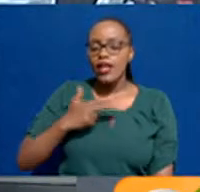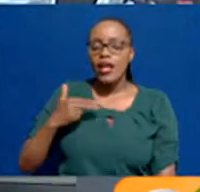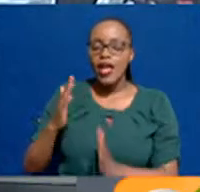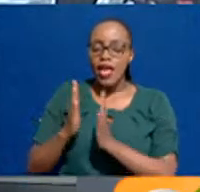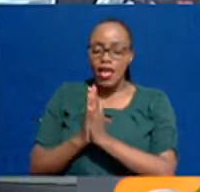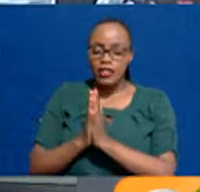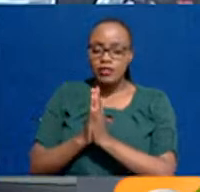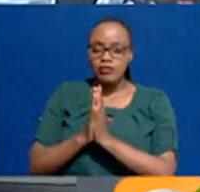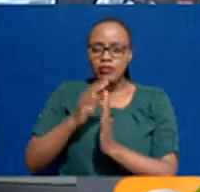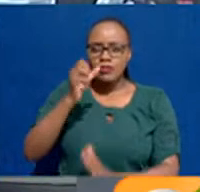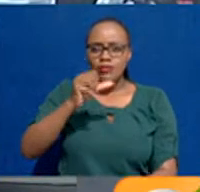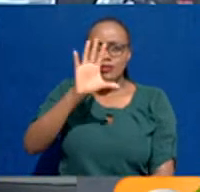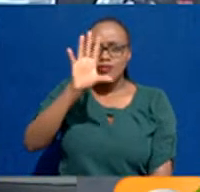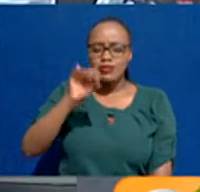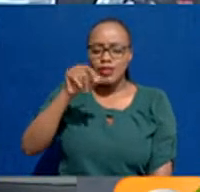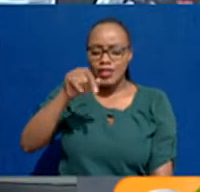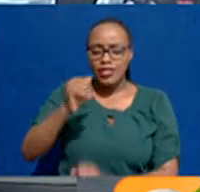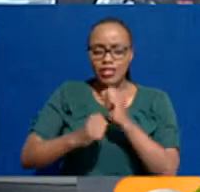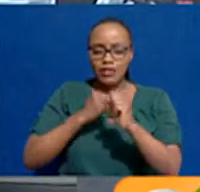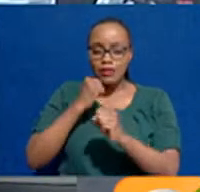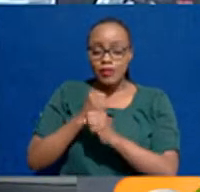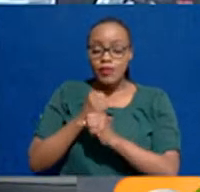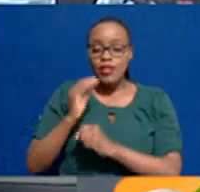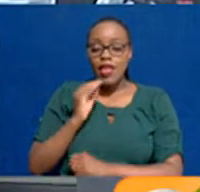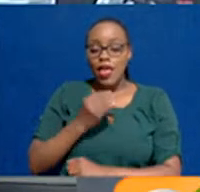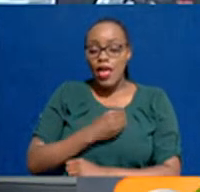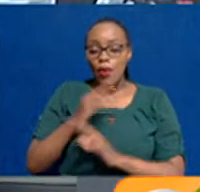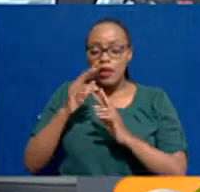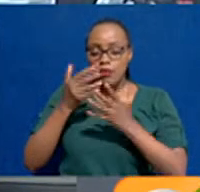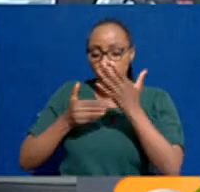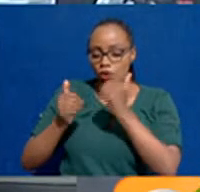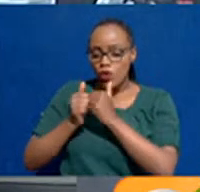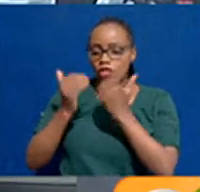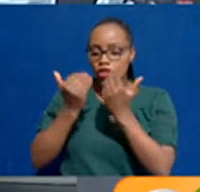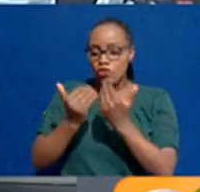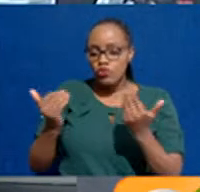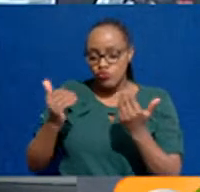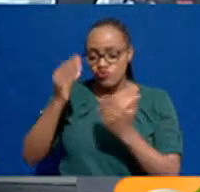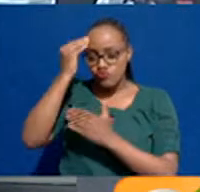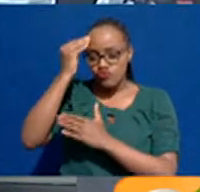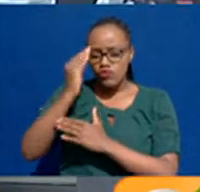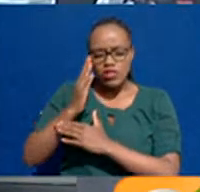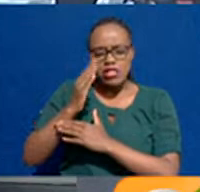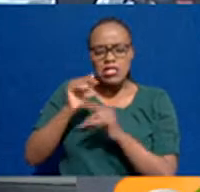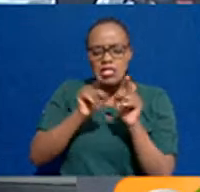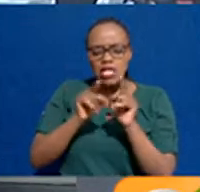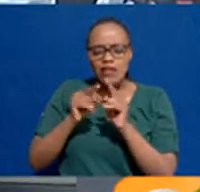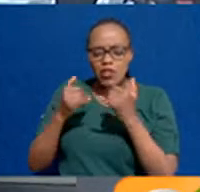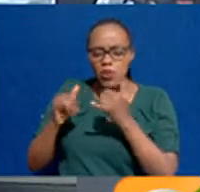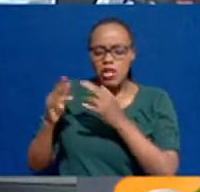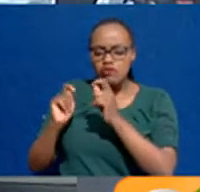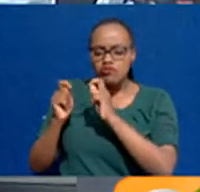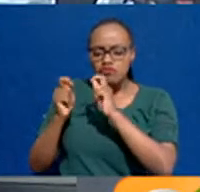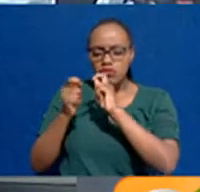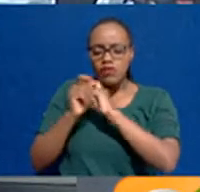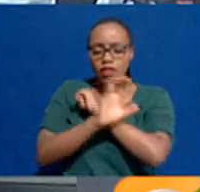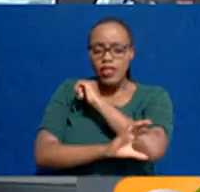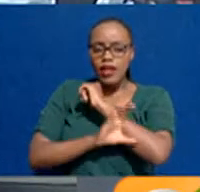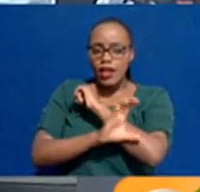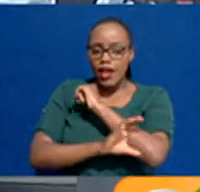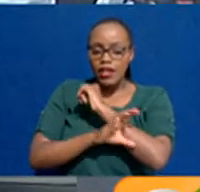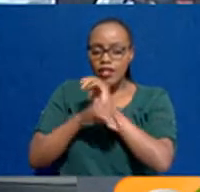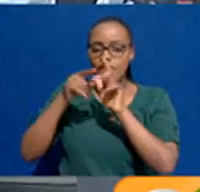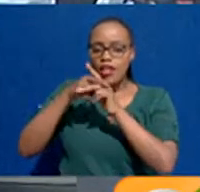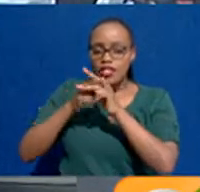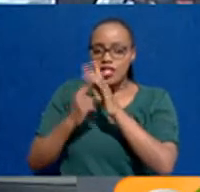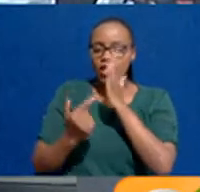Africa later this year. Seth Olale interacted with the school children innovators seeking to revamp the country's